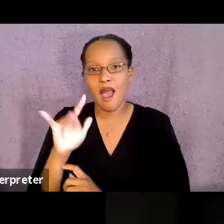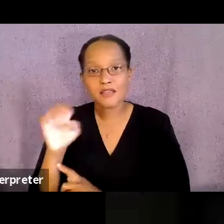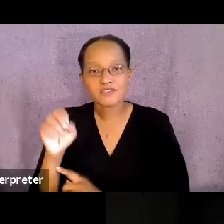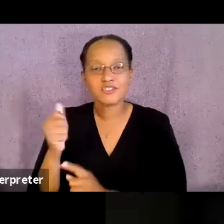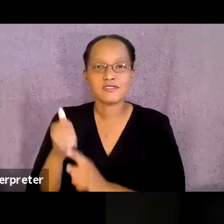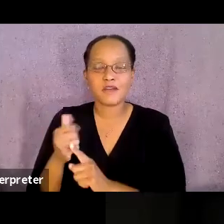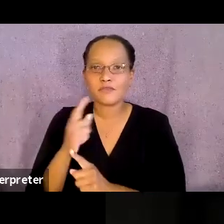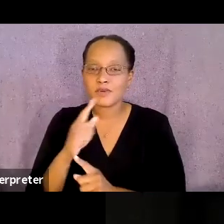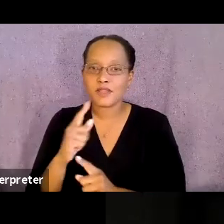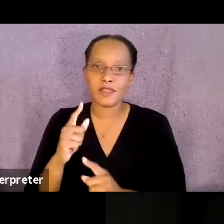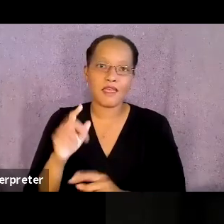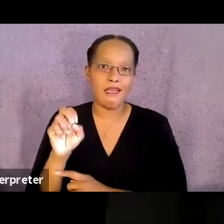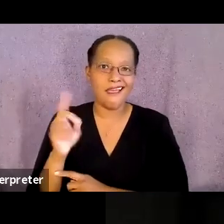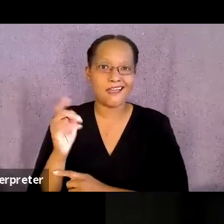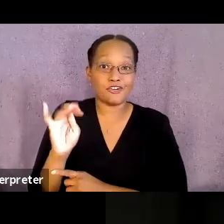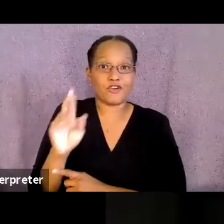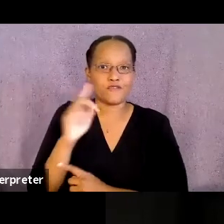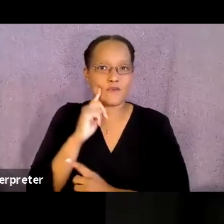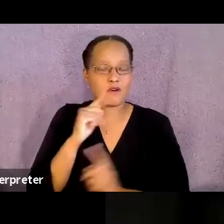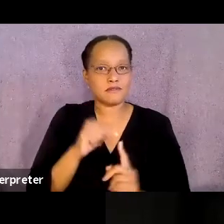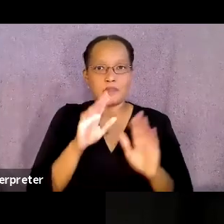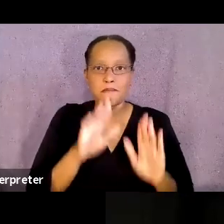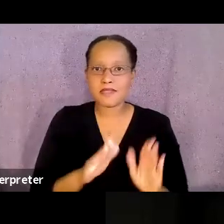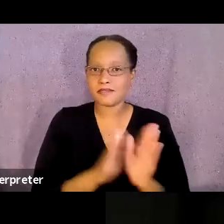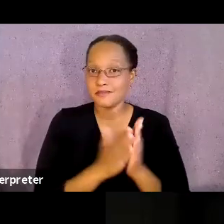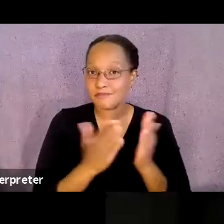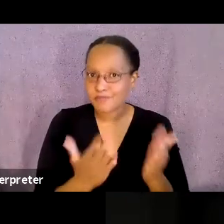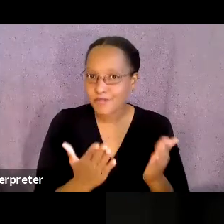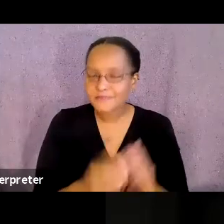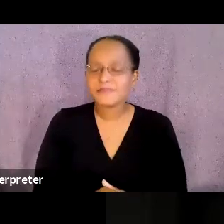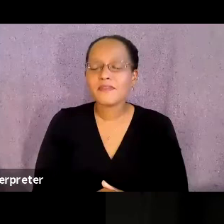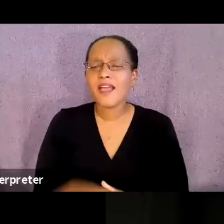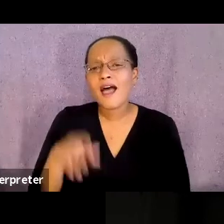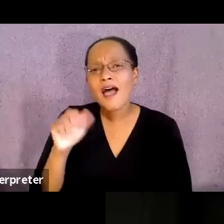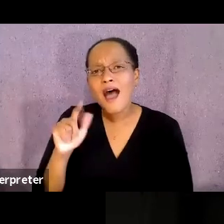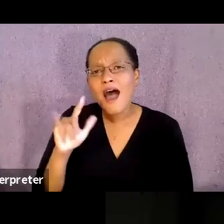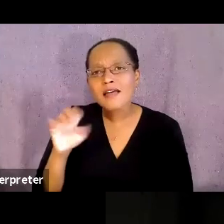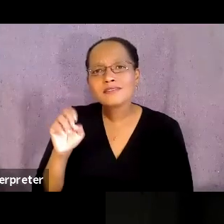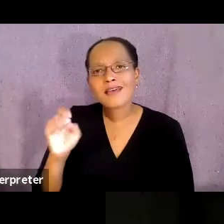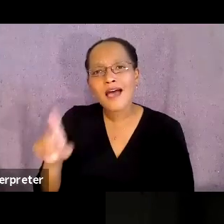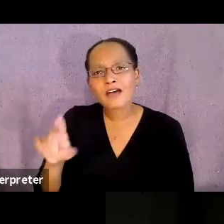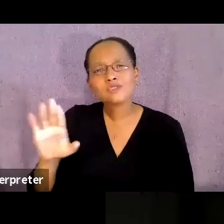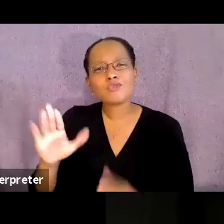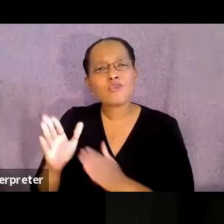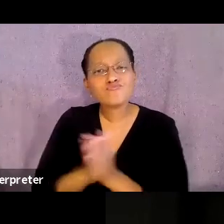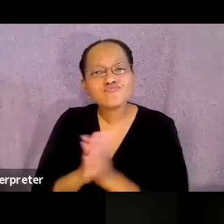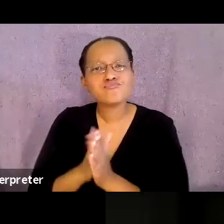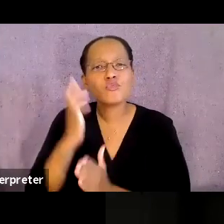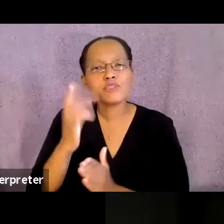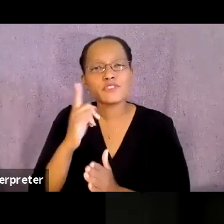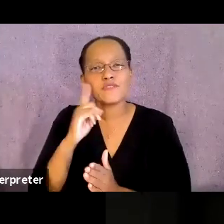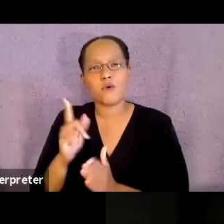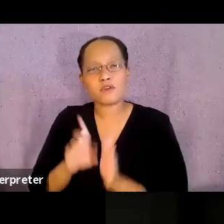amazing book. And Alice, I want to ask you, what was your motivation in developing this compilation of